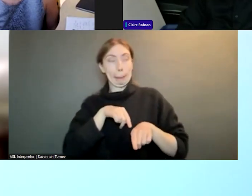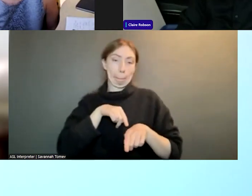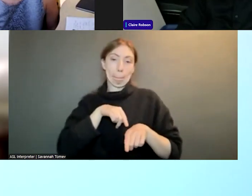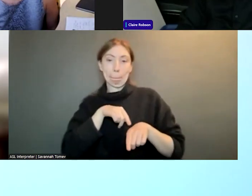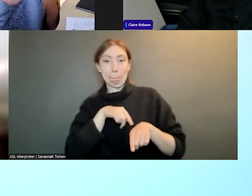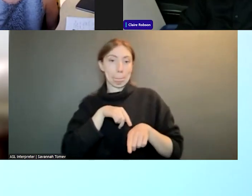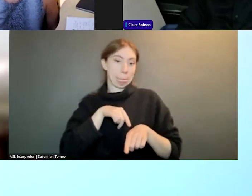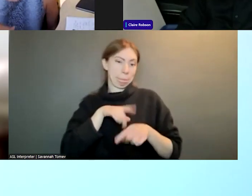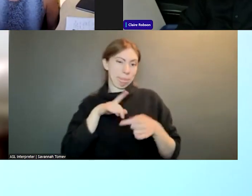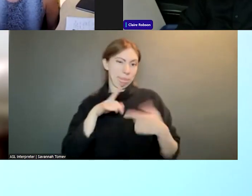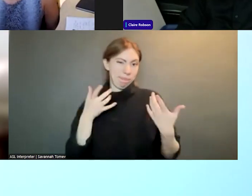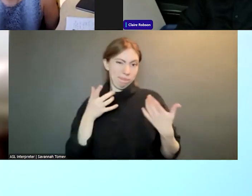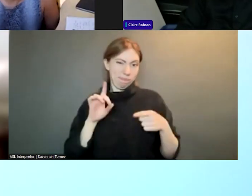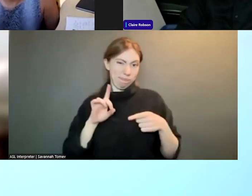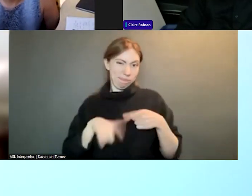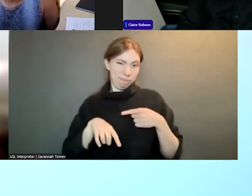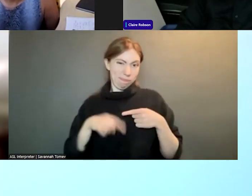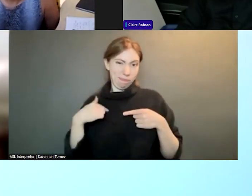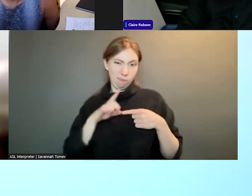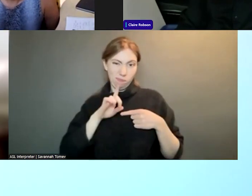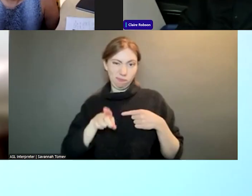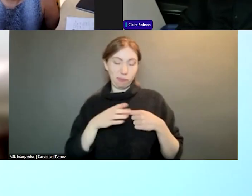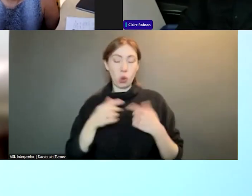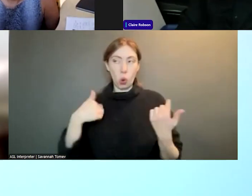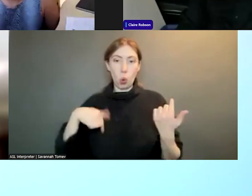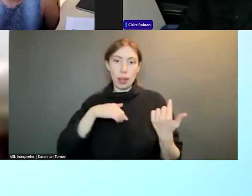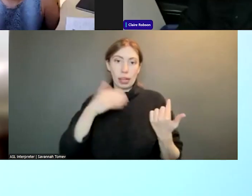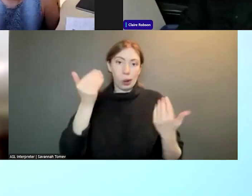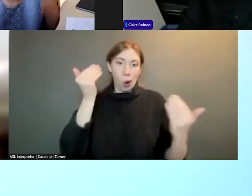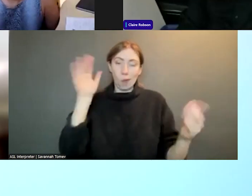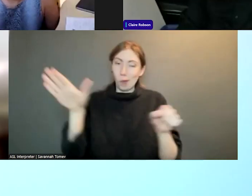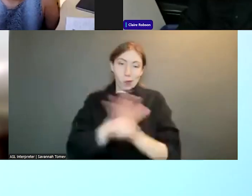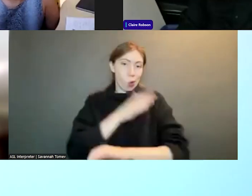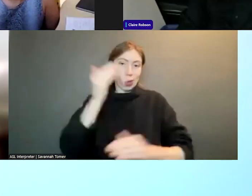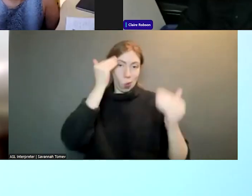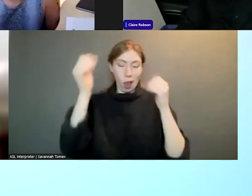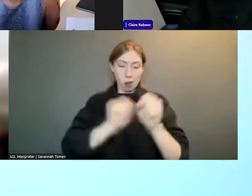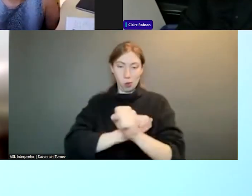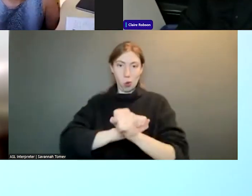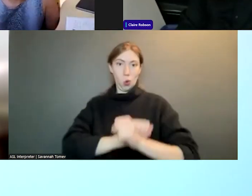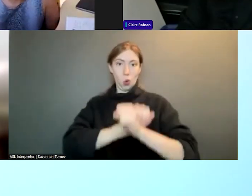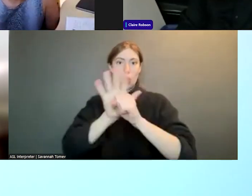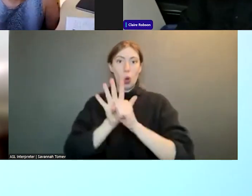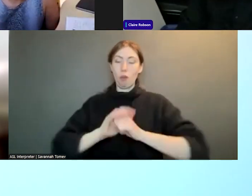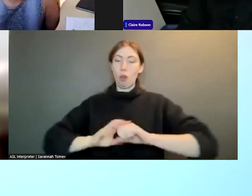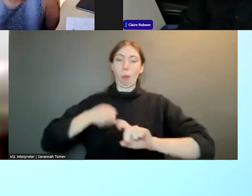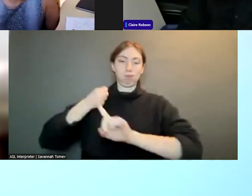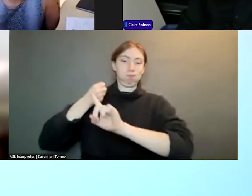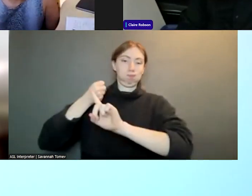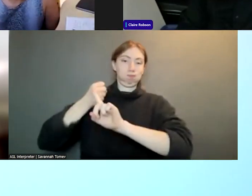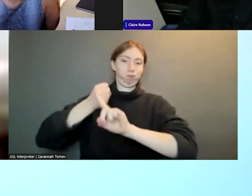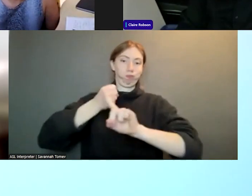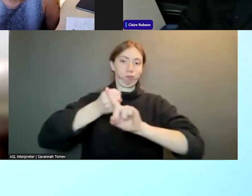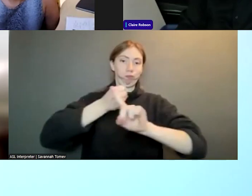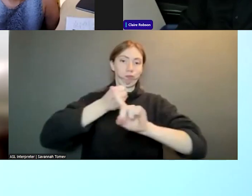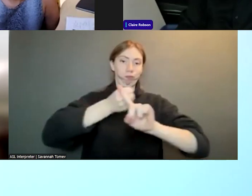all know the tremendous problems that COVID caused for people living in residential care